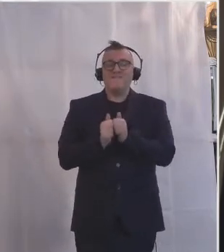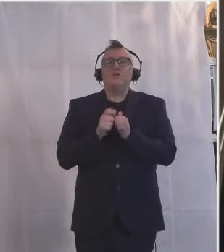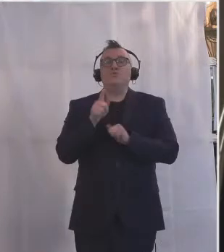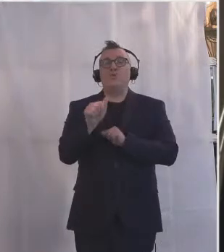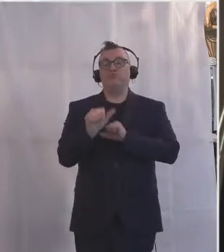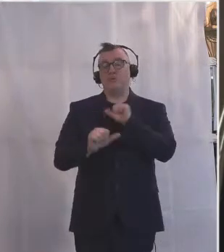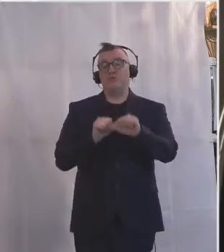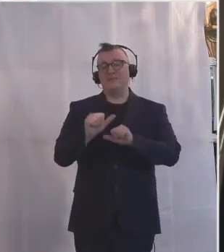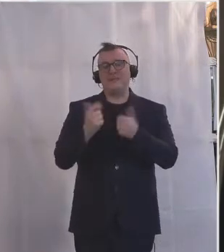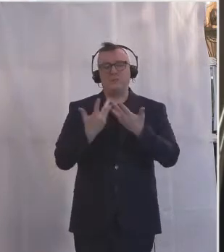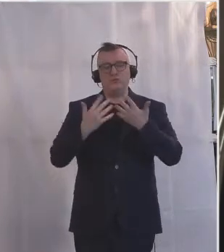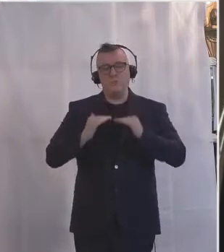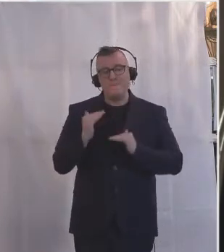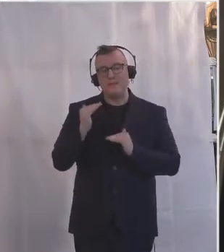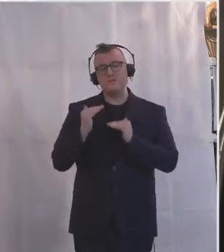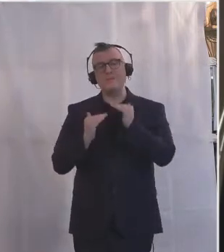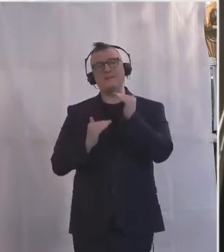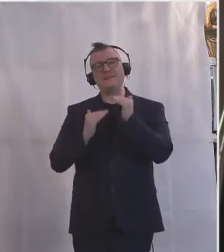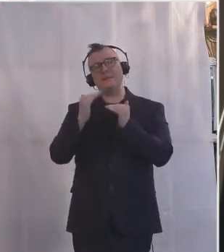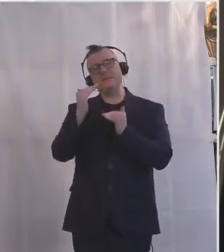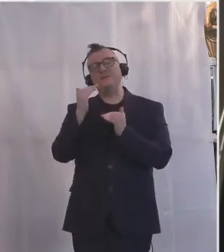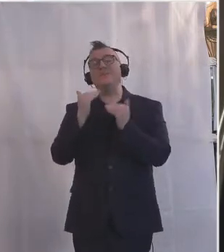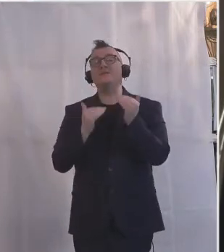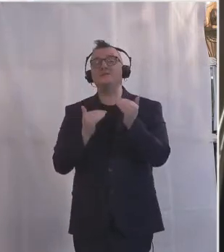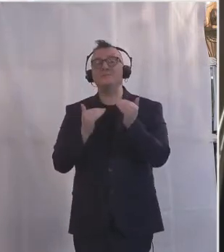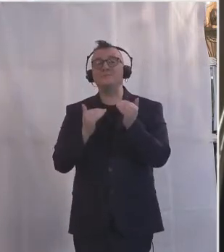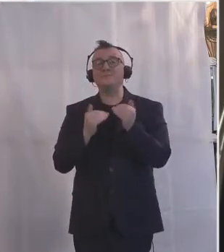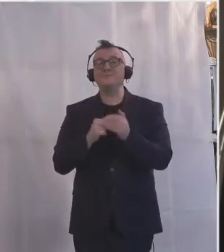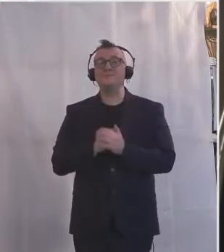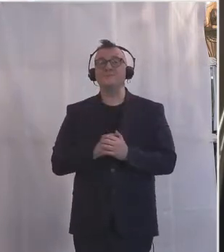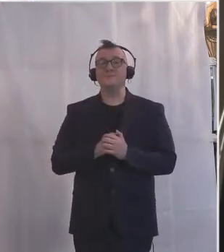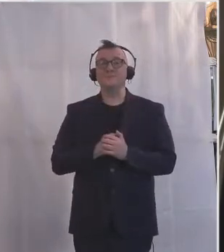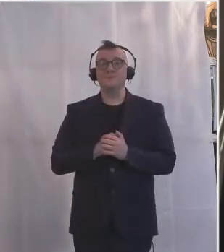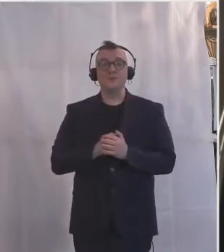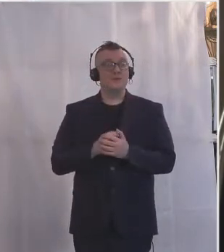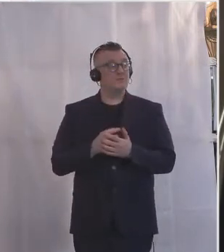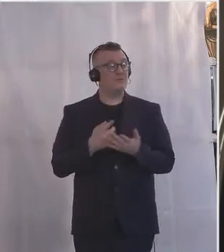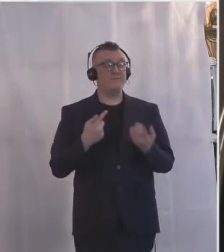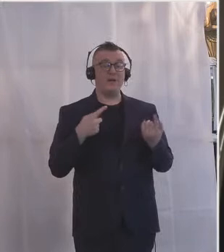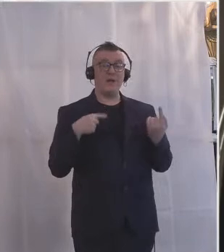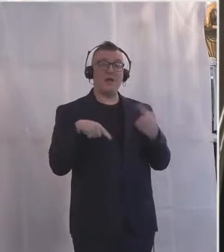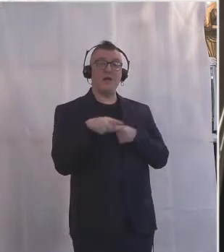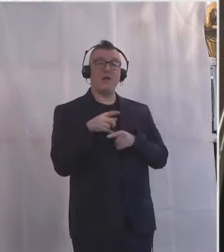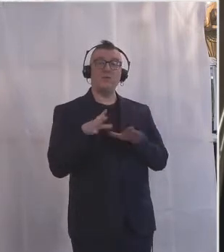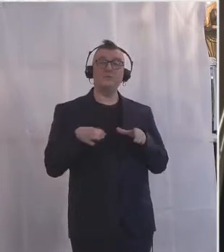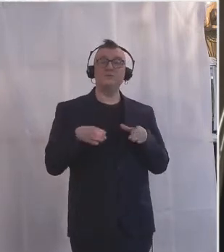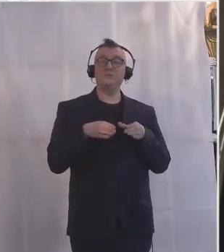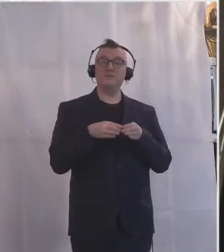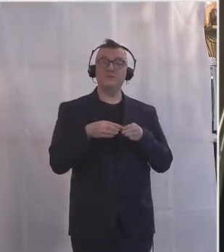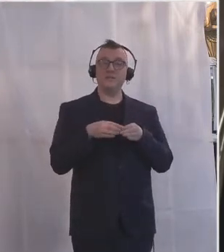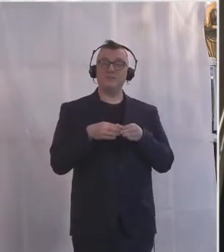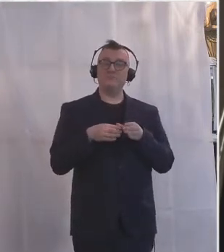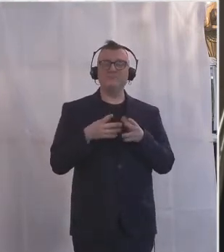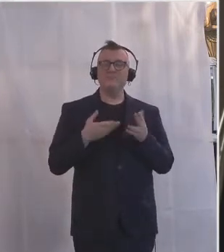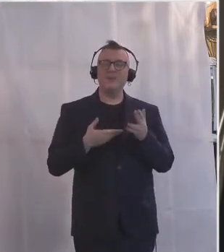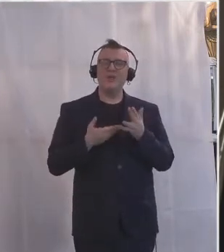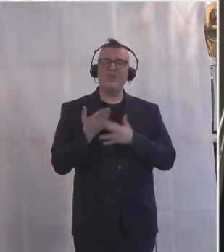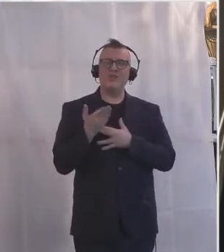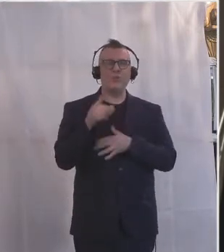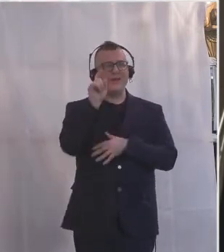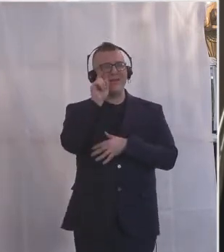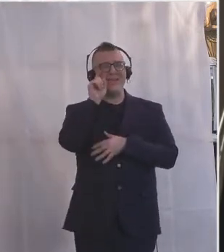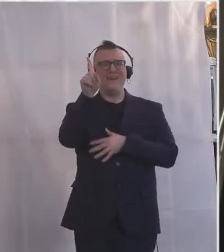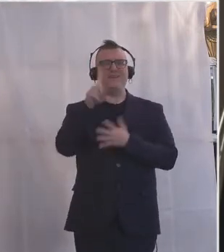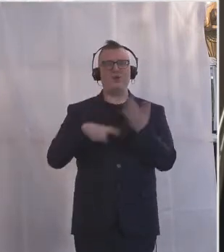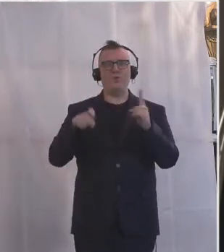building that. And I think for us, through again Innovate UK, we were taken out